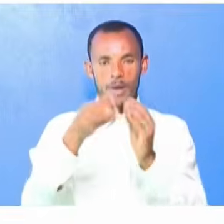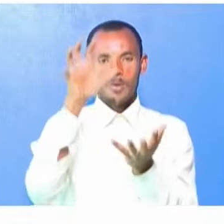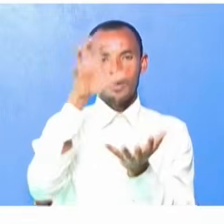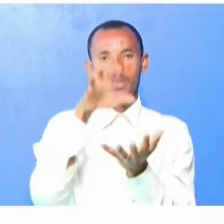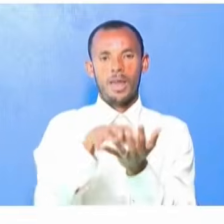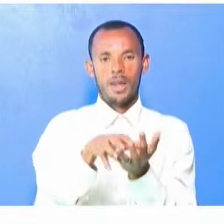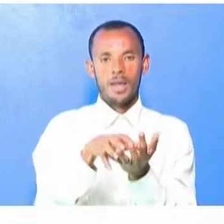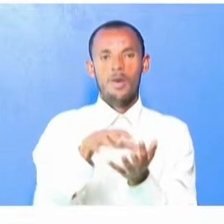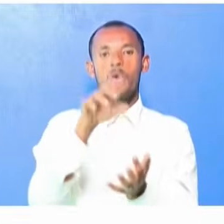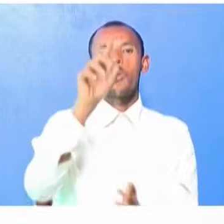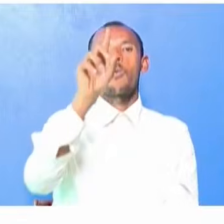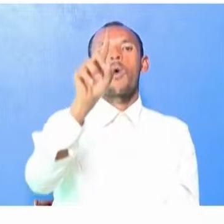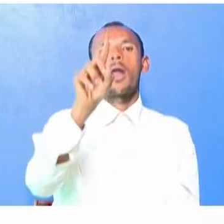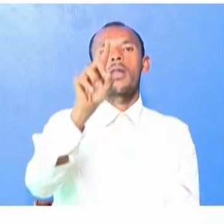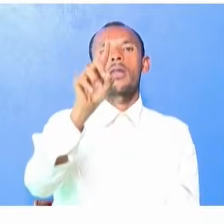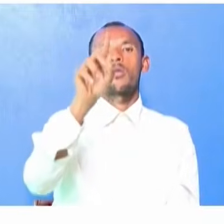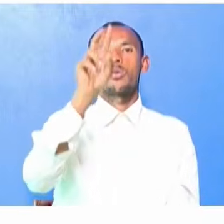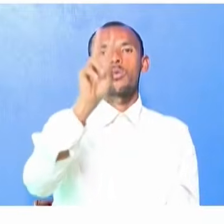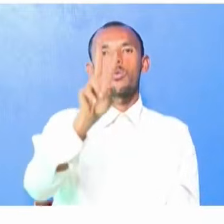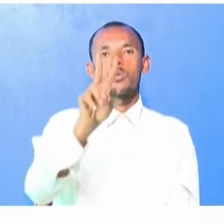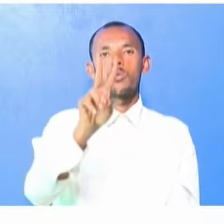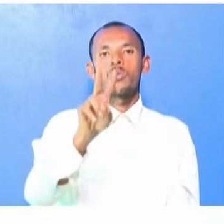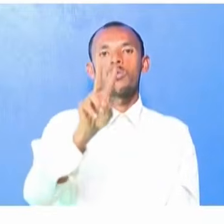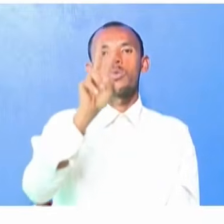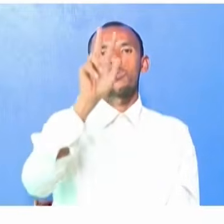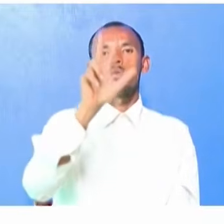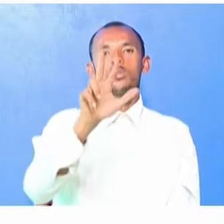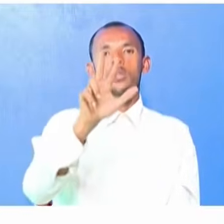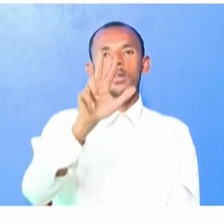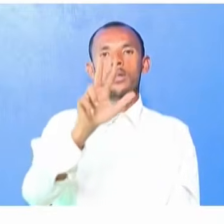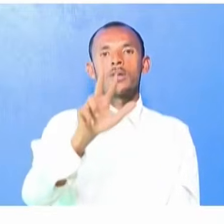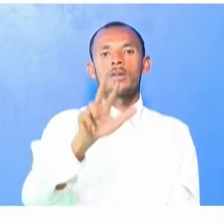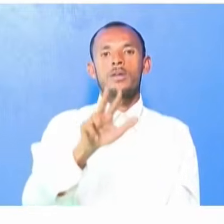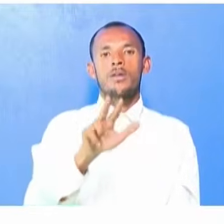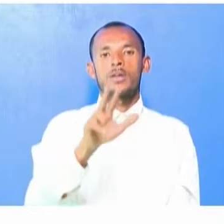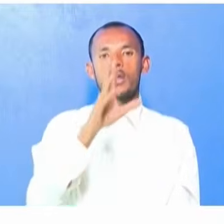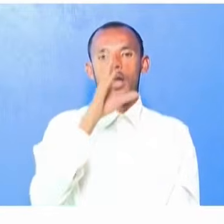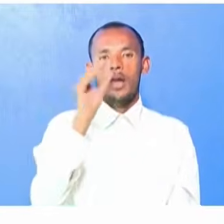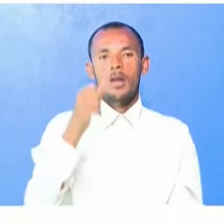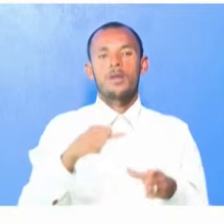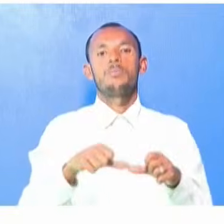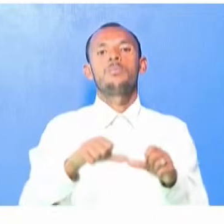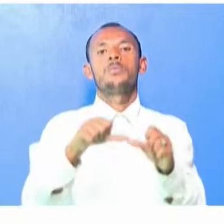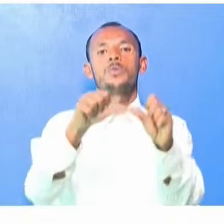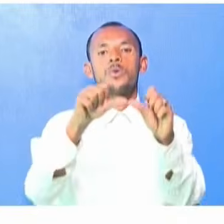numbers 1, 2, 3, and so on.